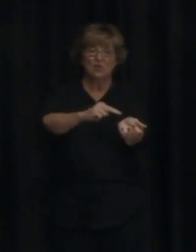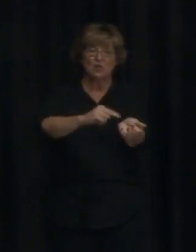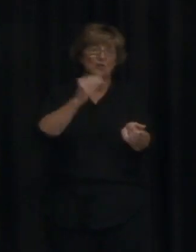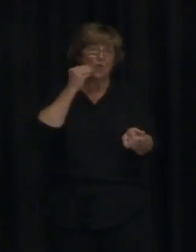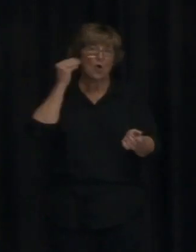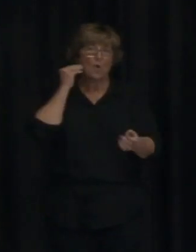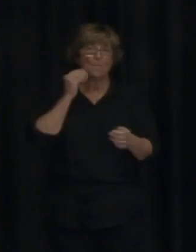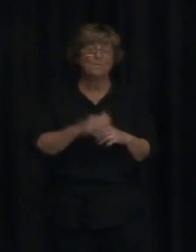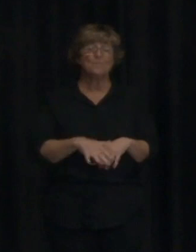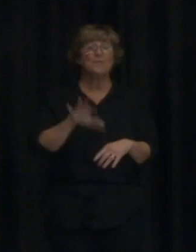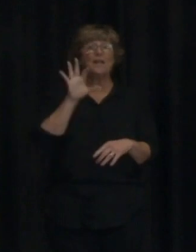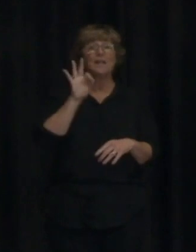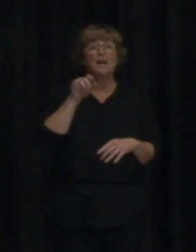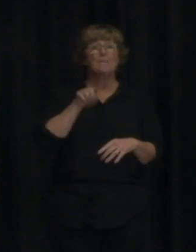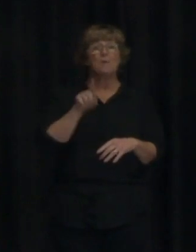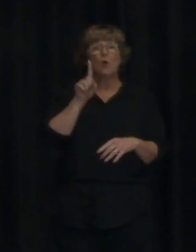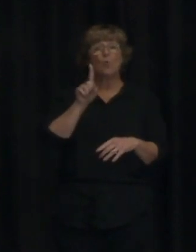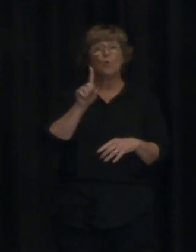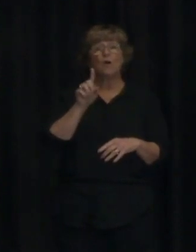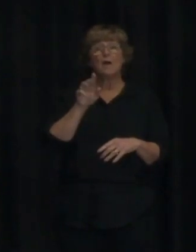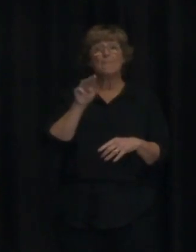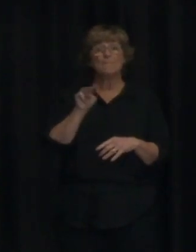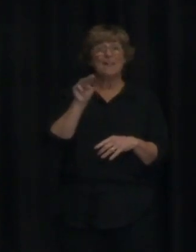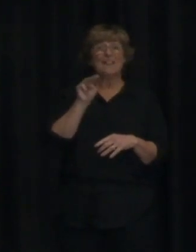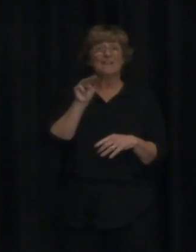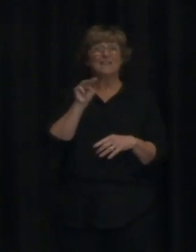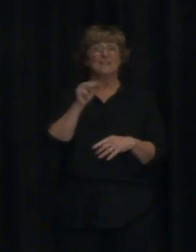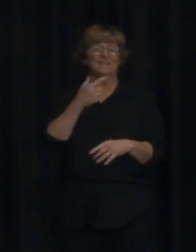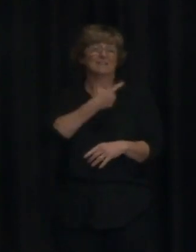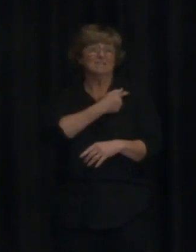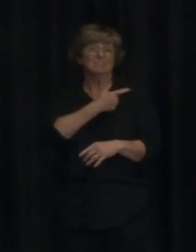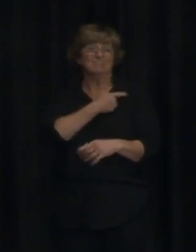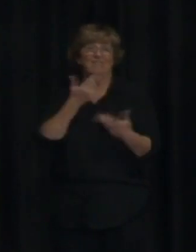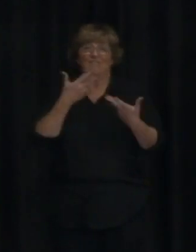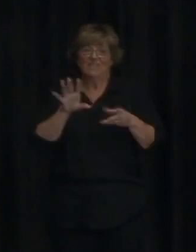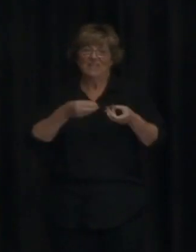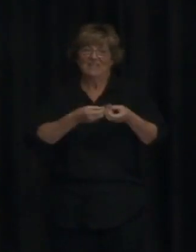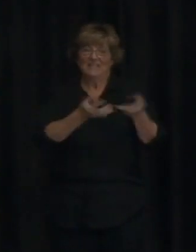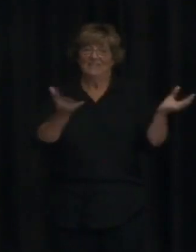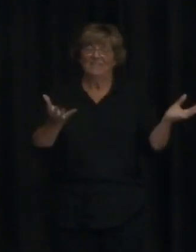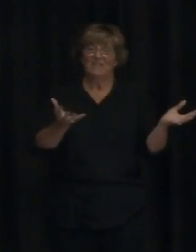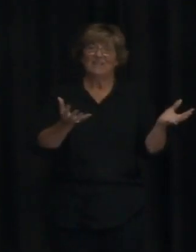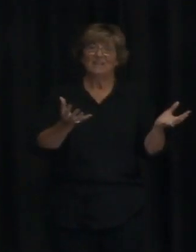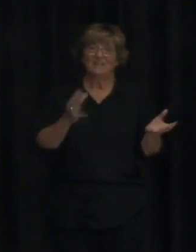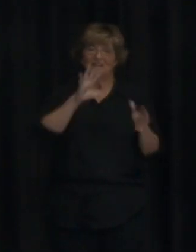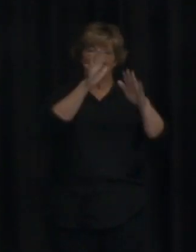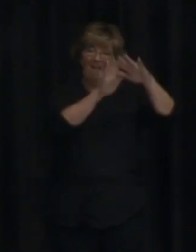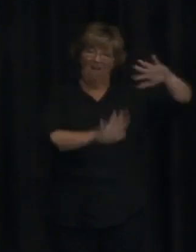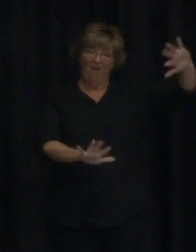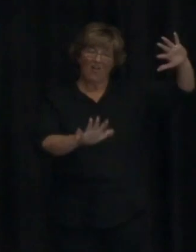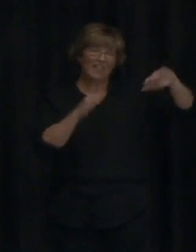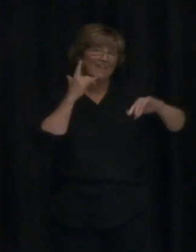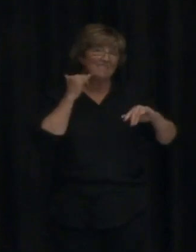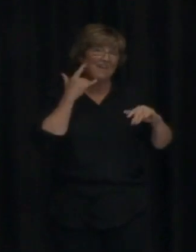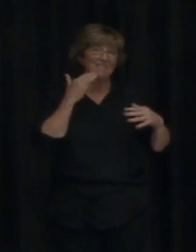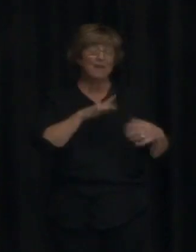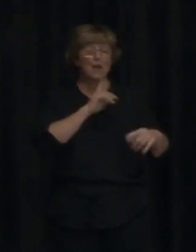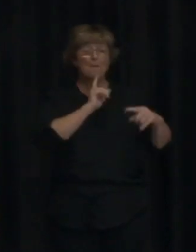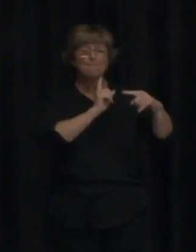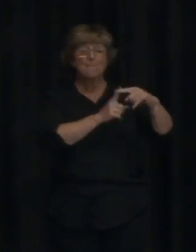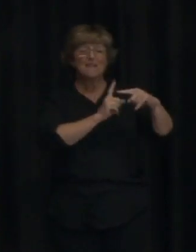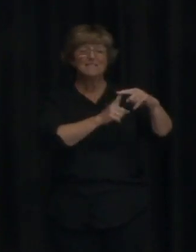like. 9.1 million now vaccinations have been administered in the state of California. Positivity